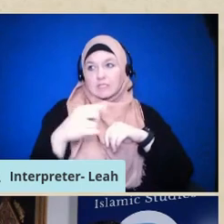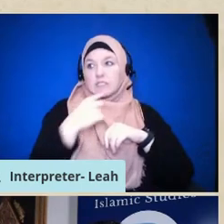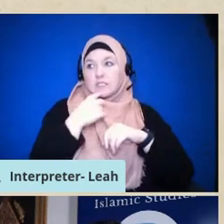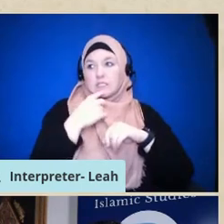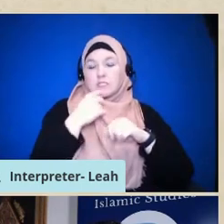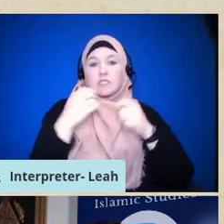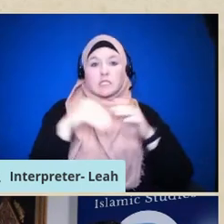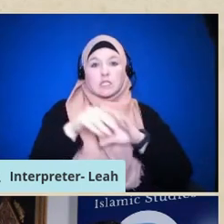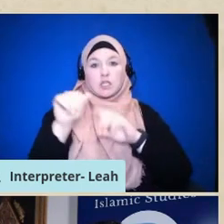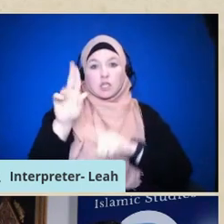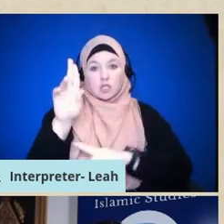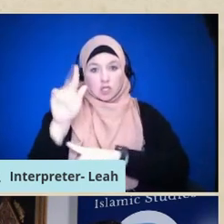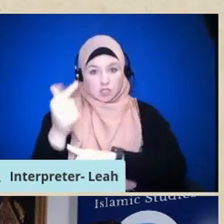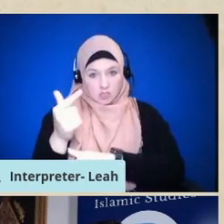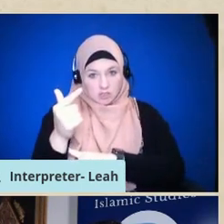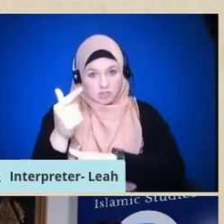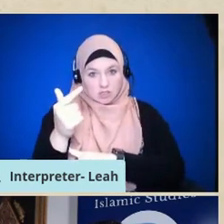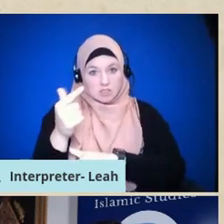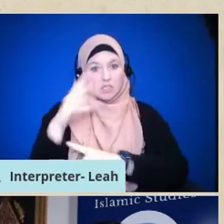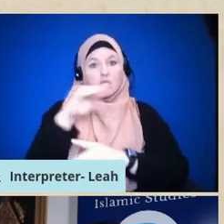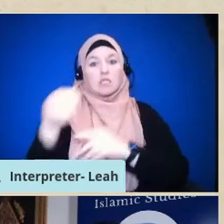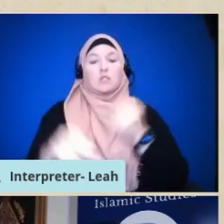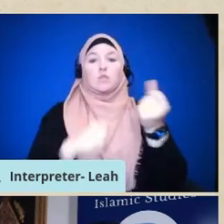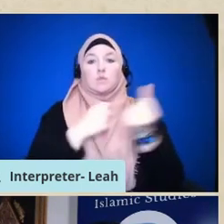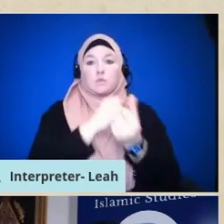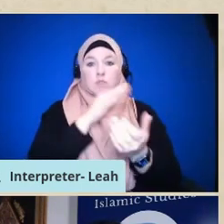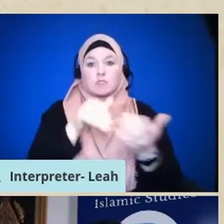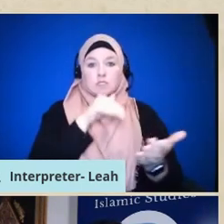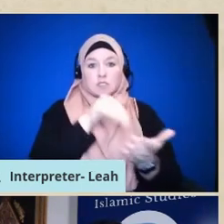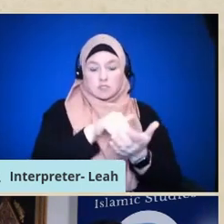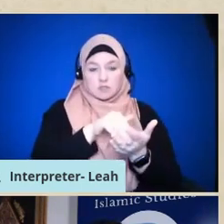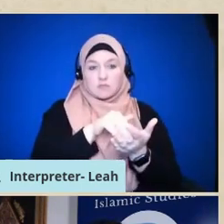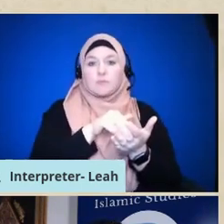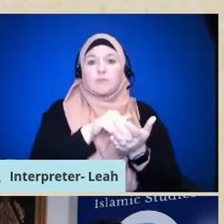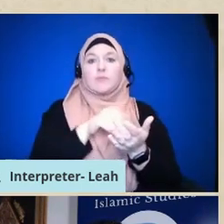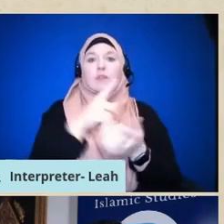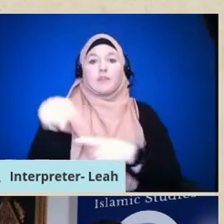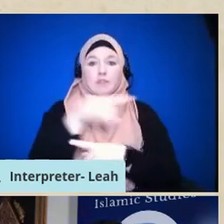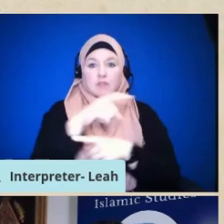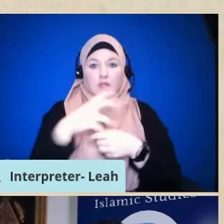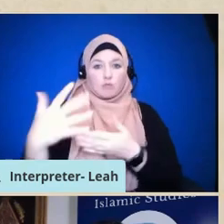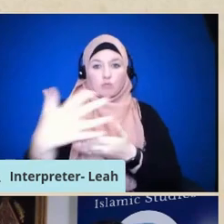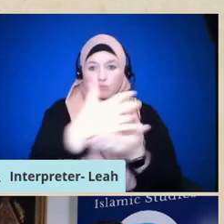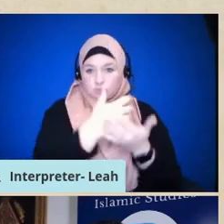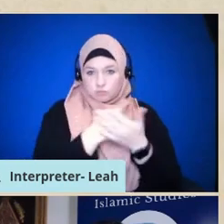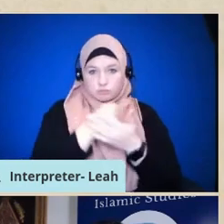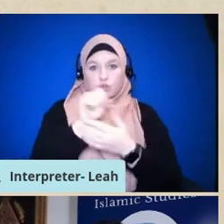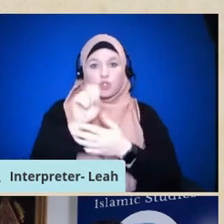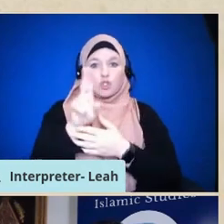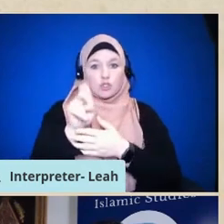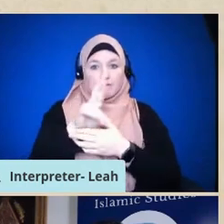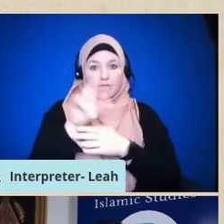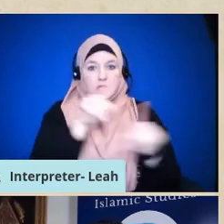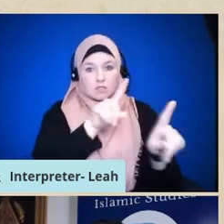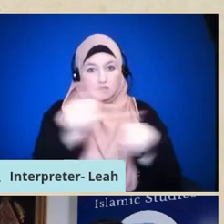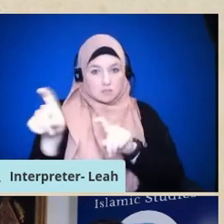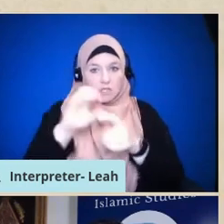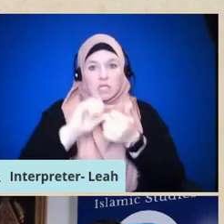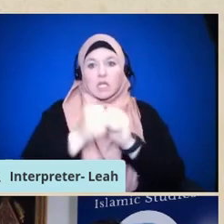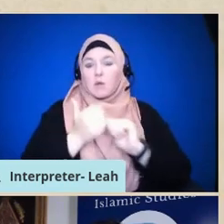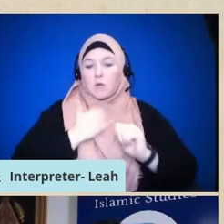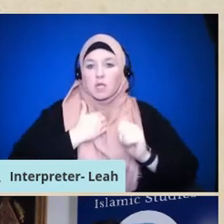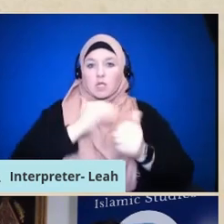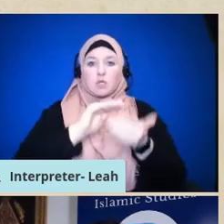in August, and Azerbaijani Women Support Center, they conducted this survey in regard how our